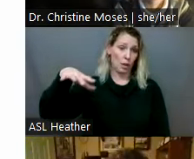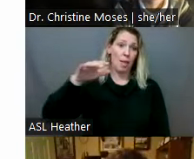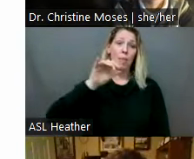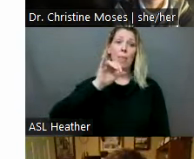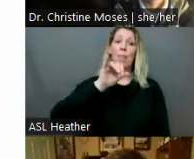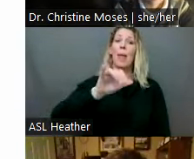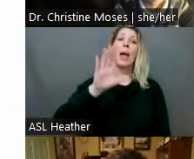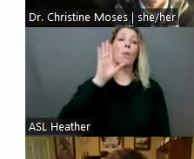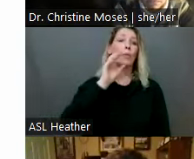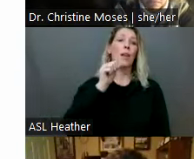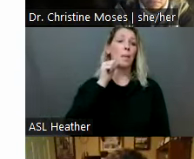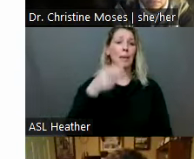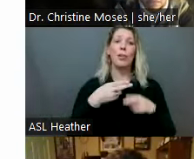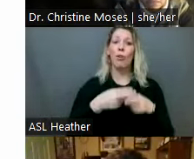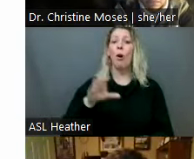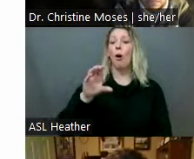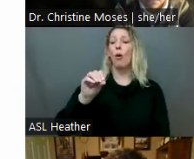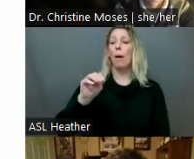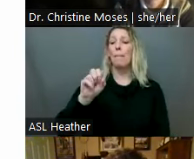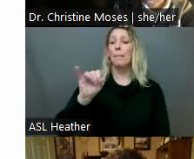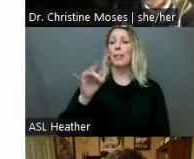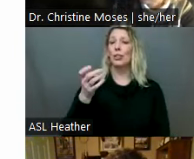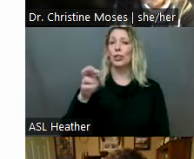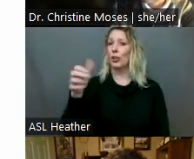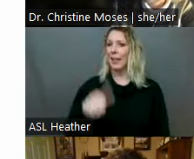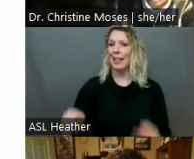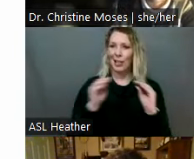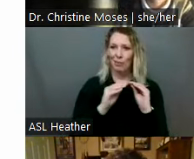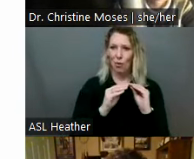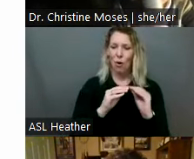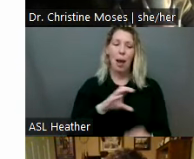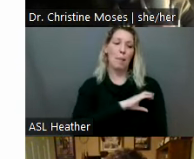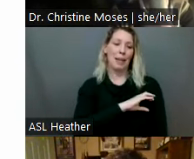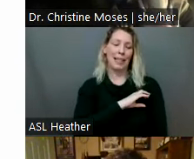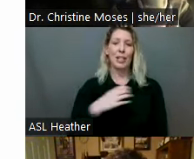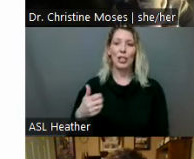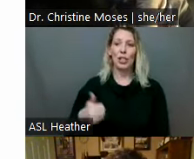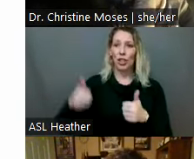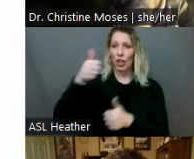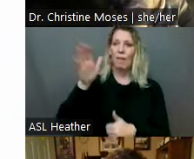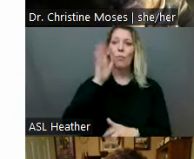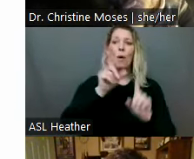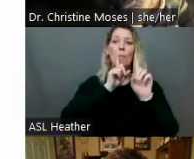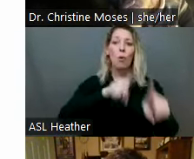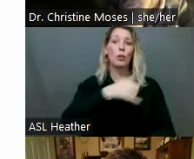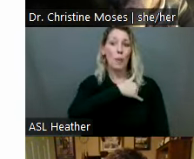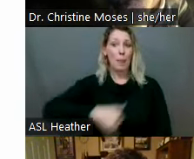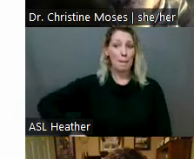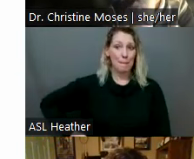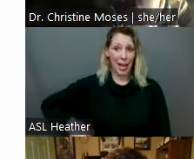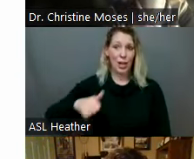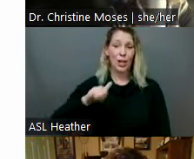called commissioner any longer, and the police chief will report directly to the mayor.